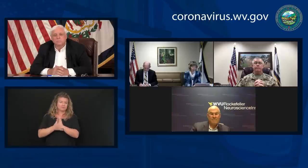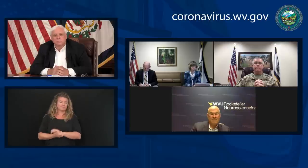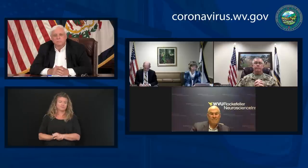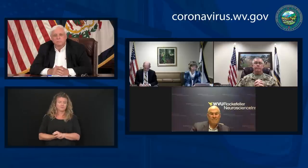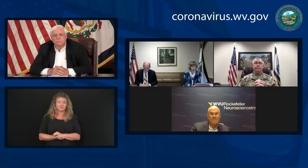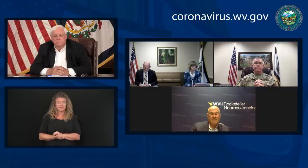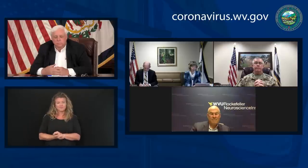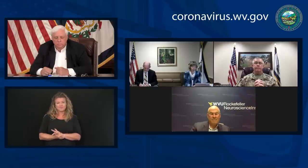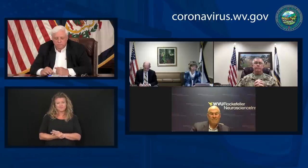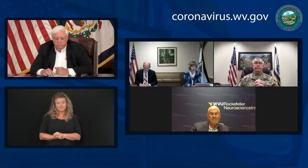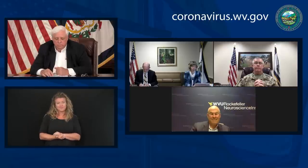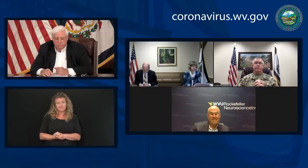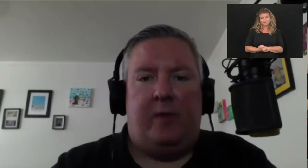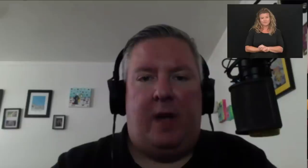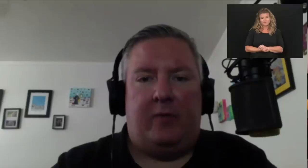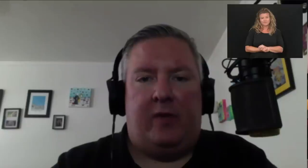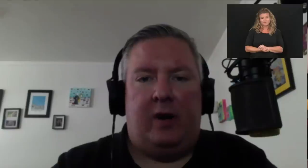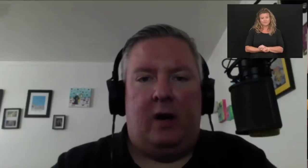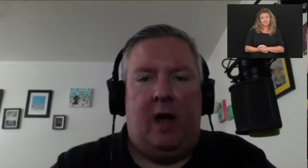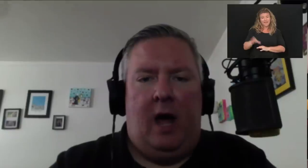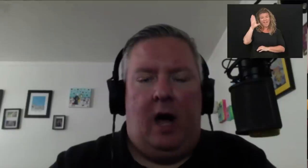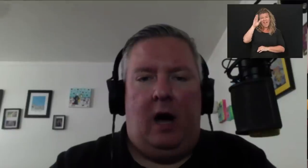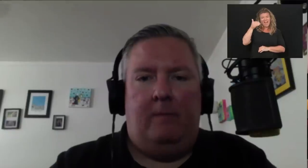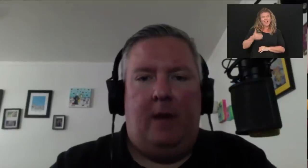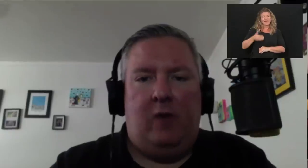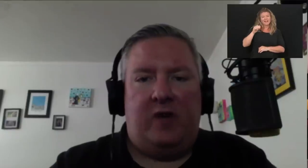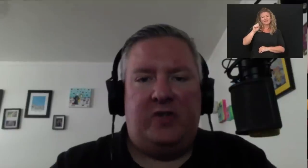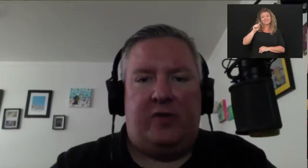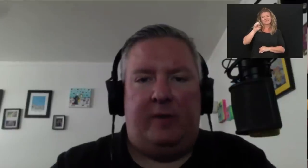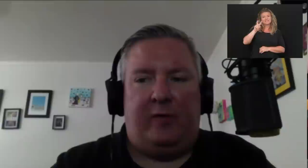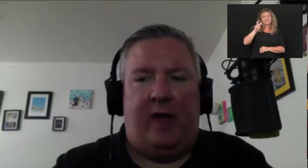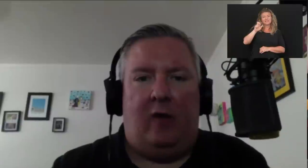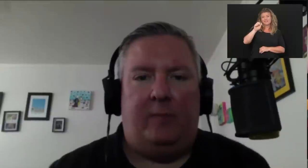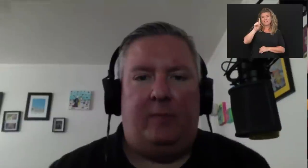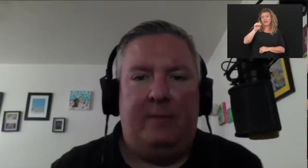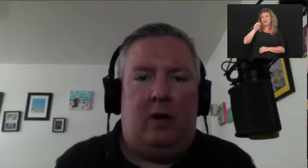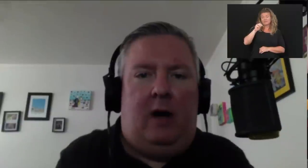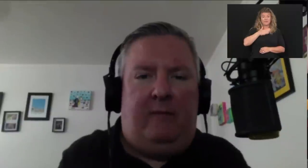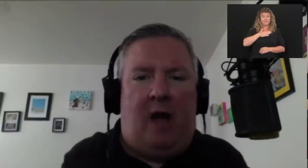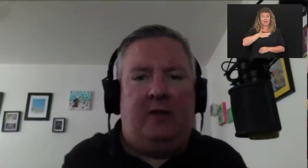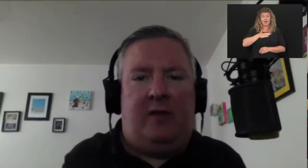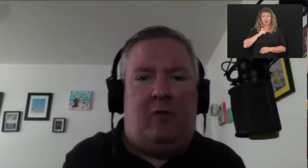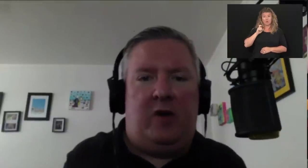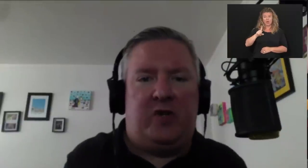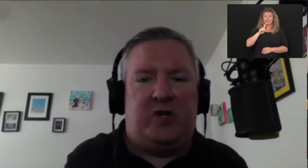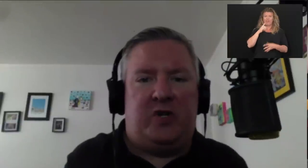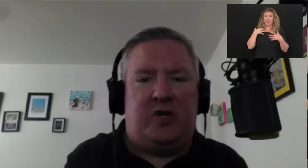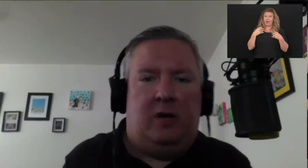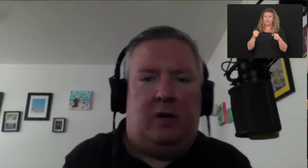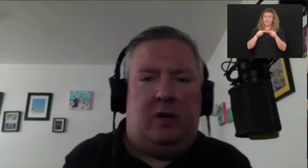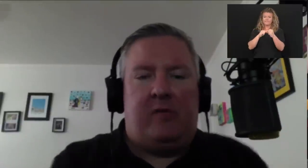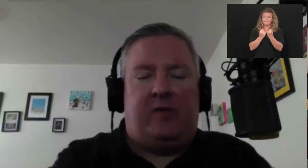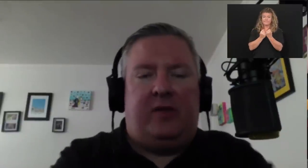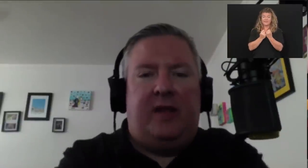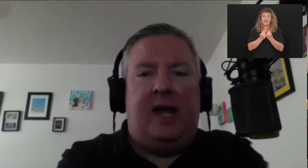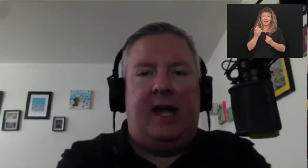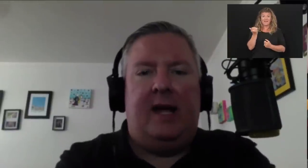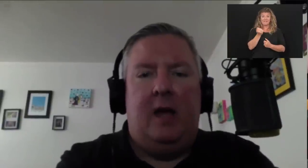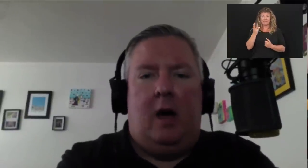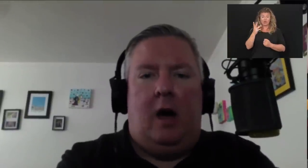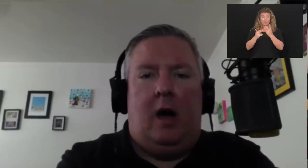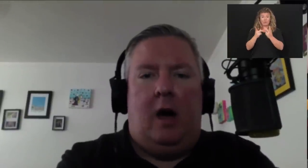Yeah, Steve Adams of Ogden Newspapers here. My question is going to be for to help people. I've gotten this question a couple times today.